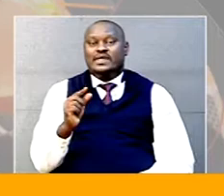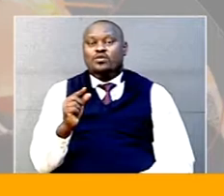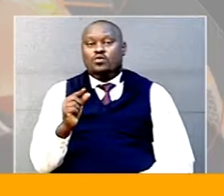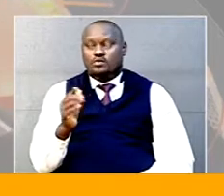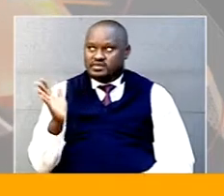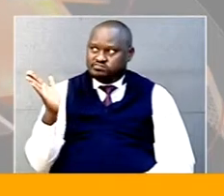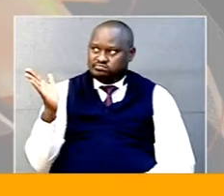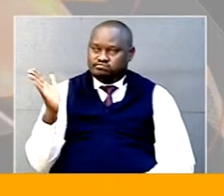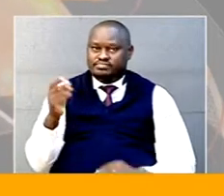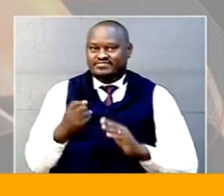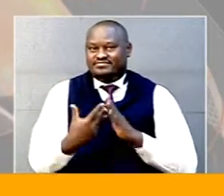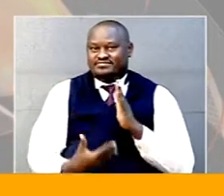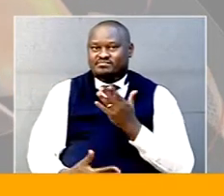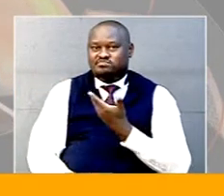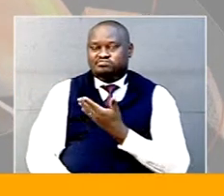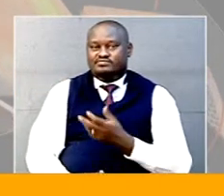We take a look.